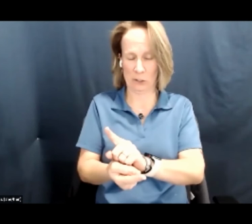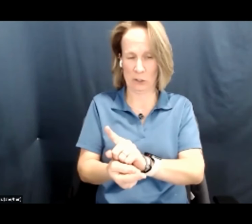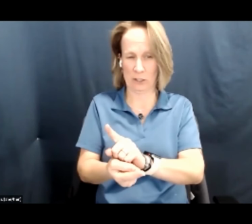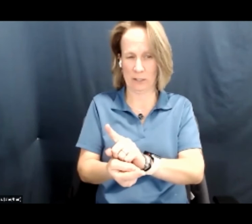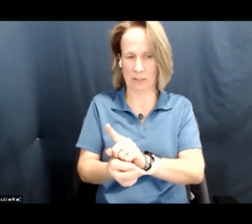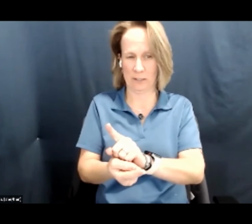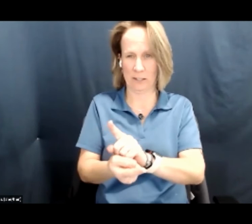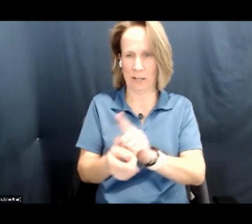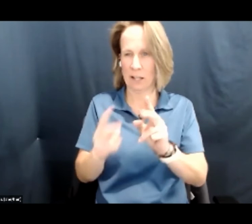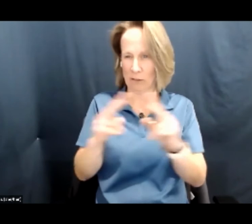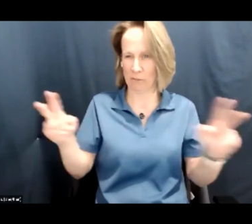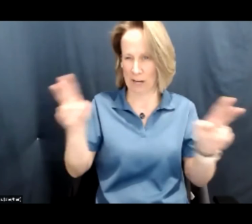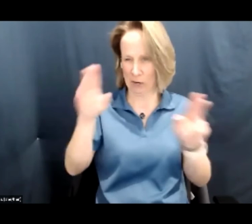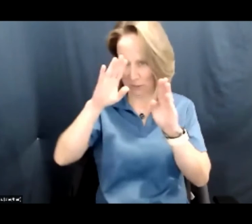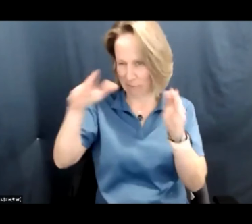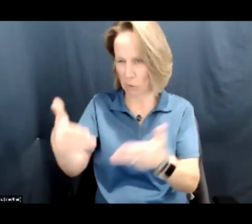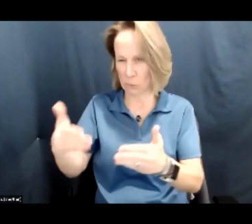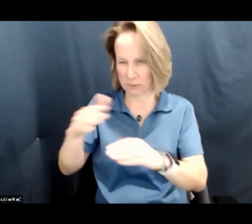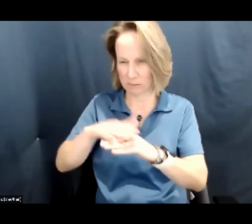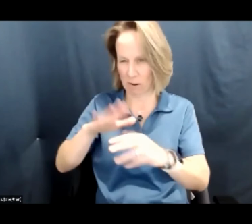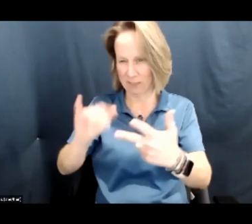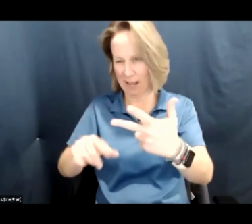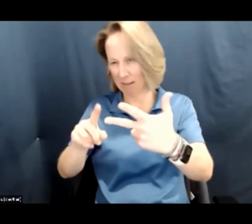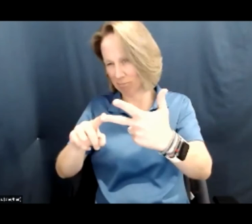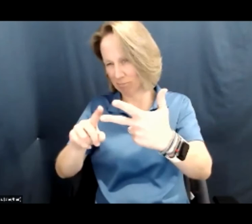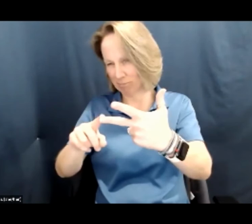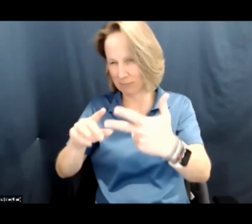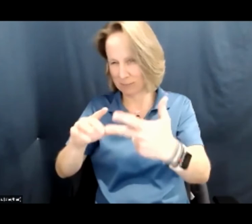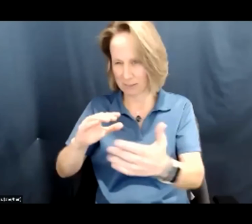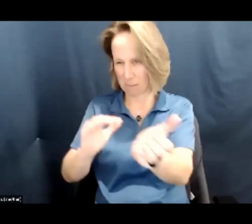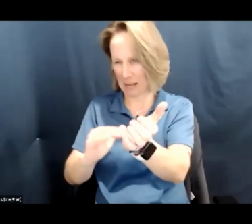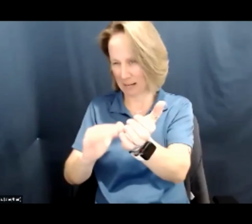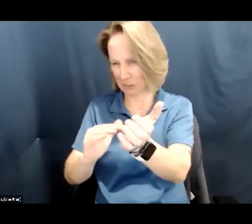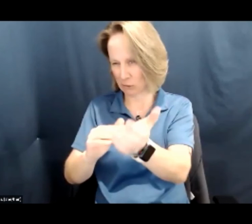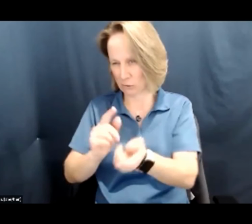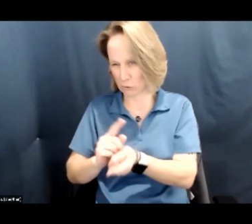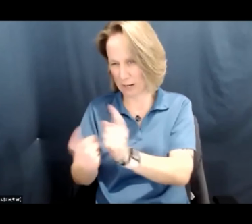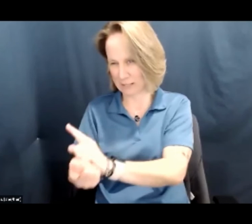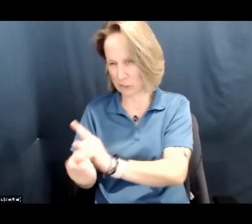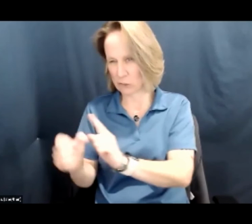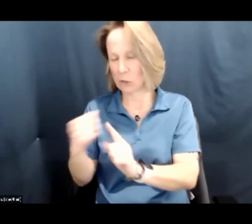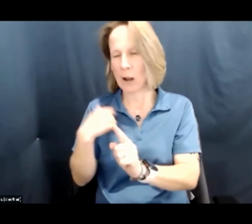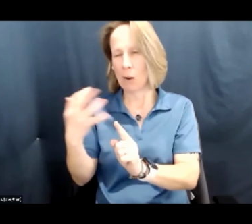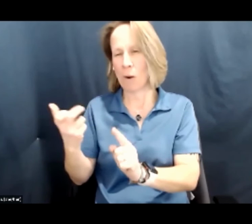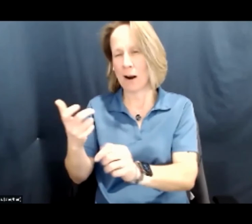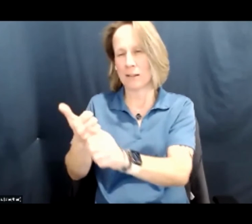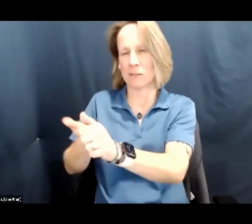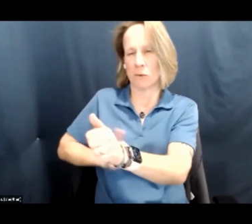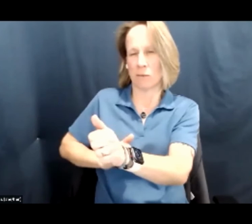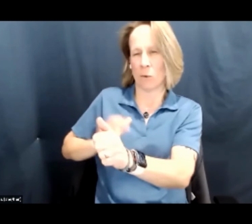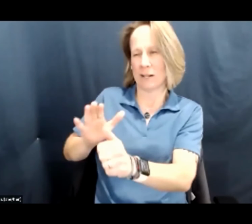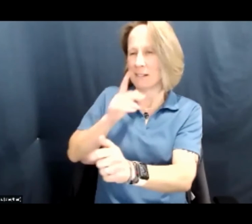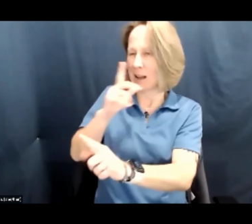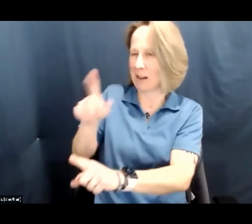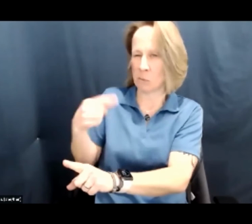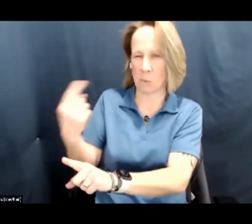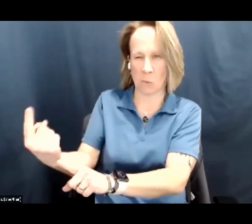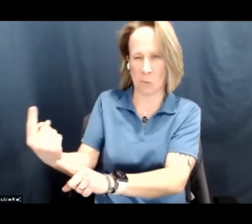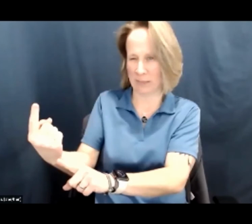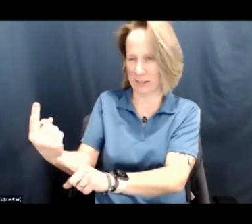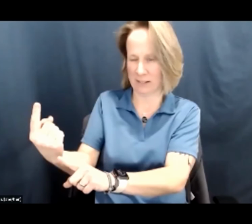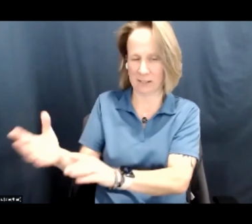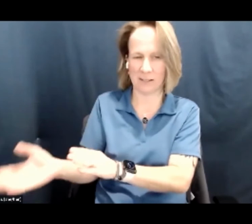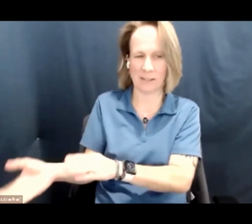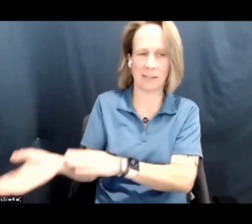very focused on that medical transition. And so I kind of want us to move away from thinking about transition as just this medical thing and just